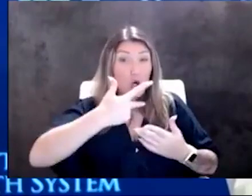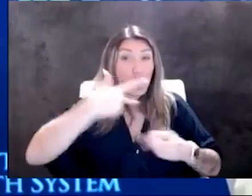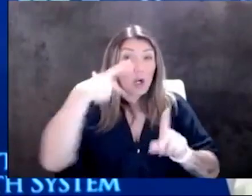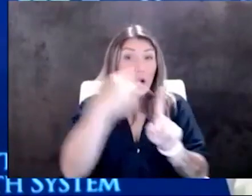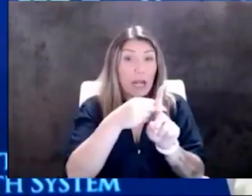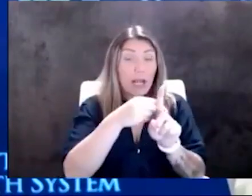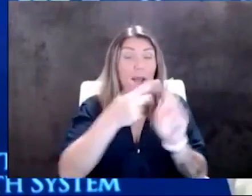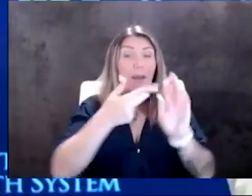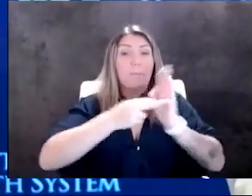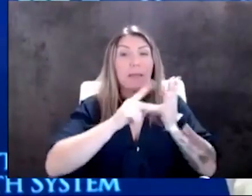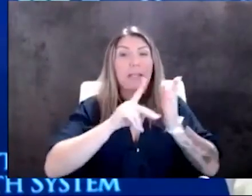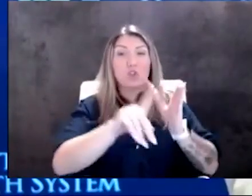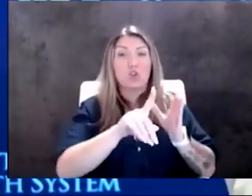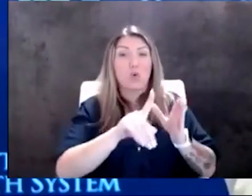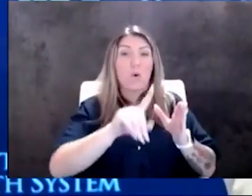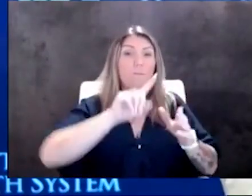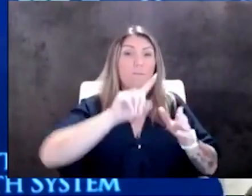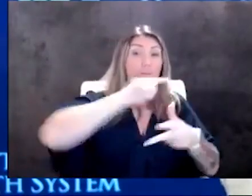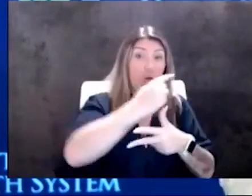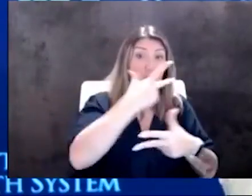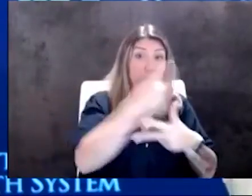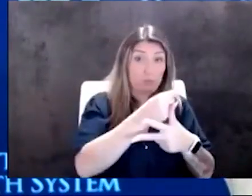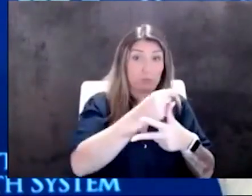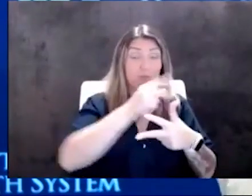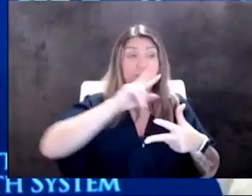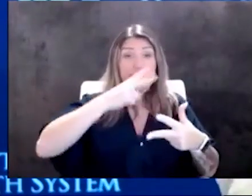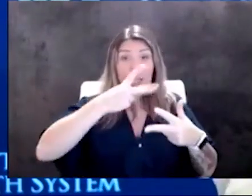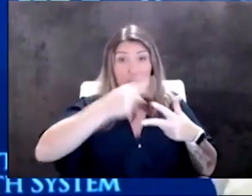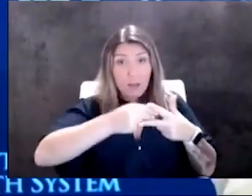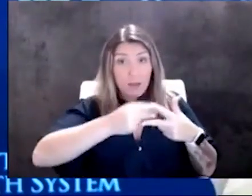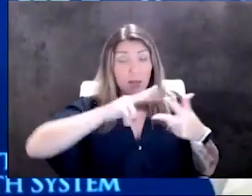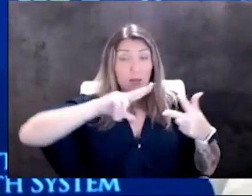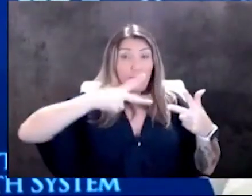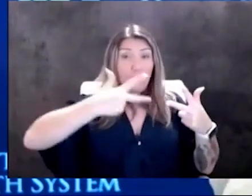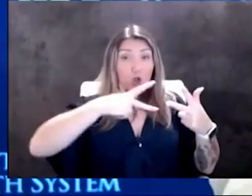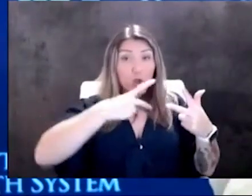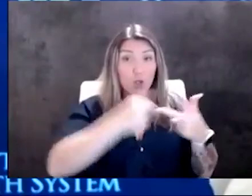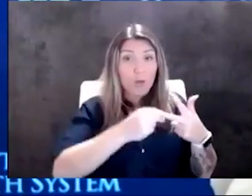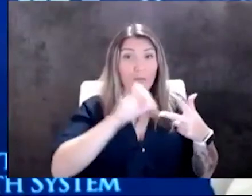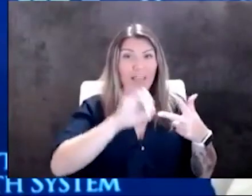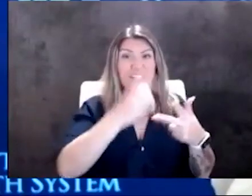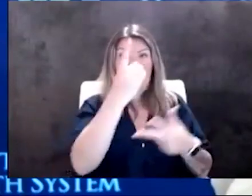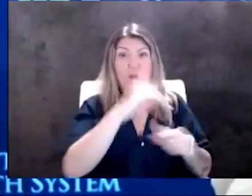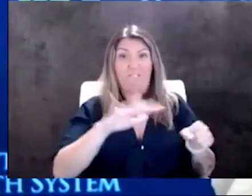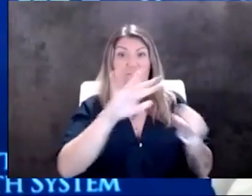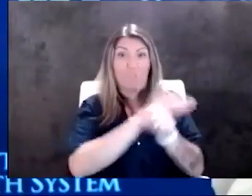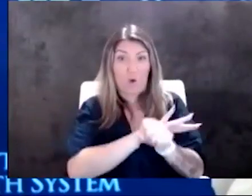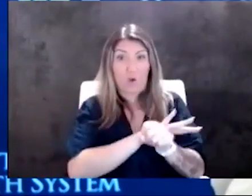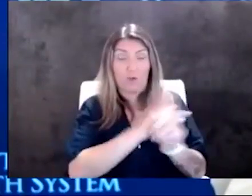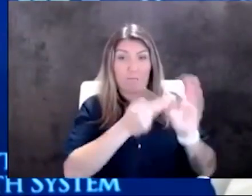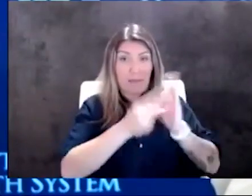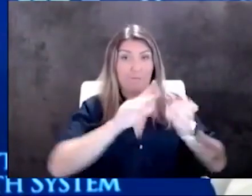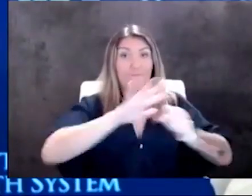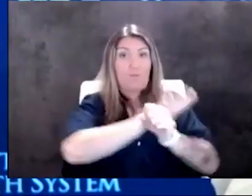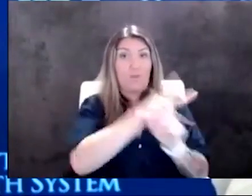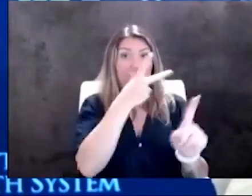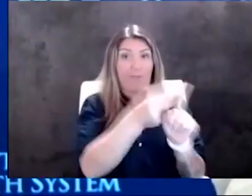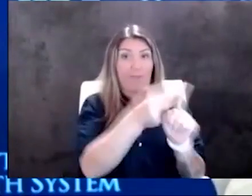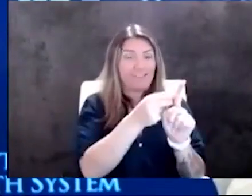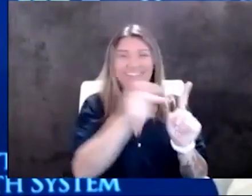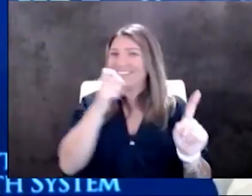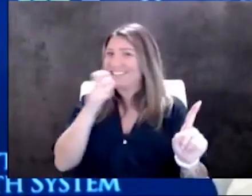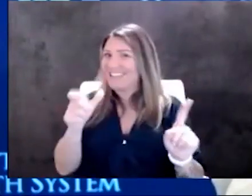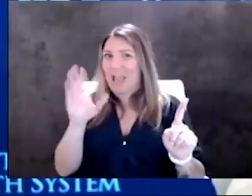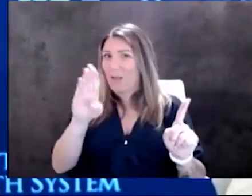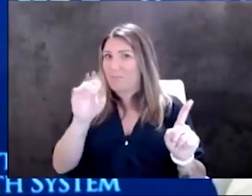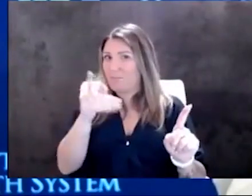Right? So you get your first dose, a second dose a month later from Moderna, 3 weeks for Pfizer, and then you get your third shot in another month. That's actually a series